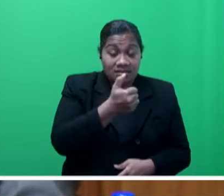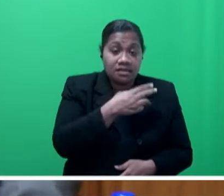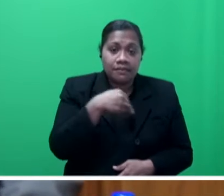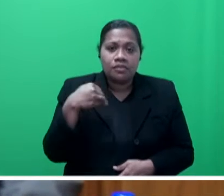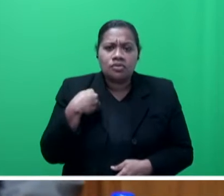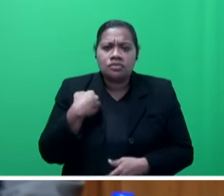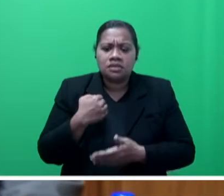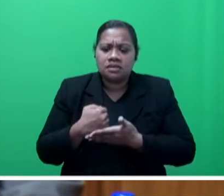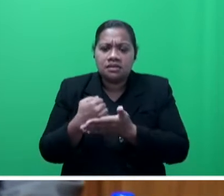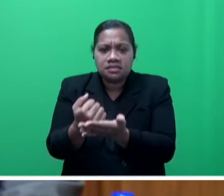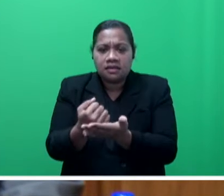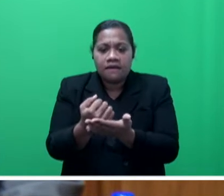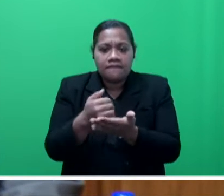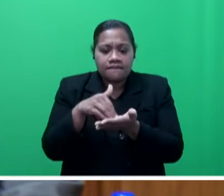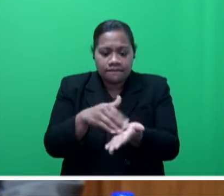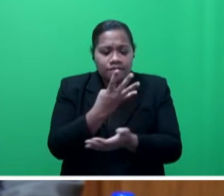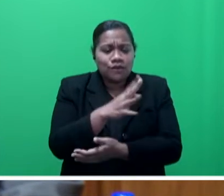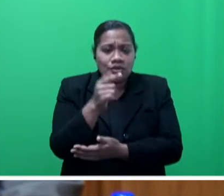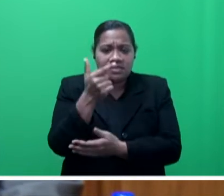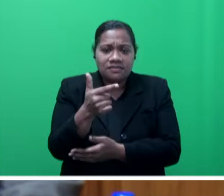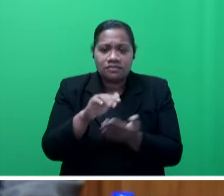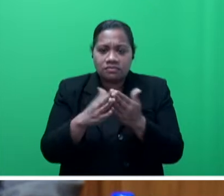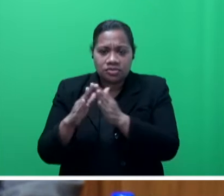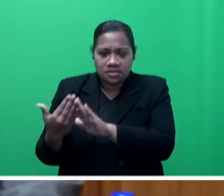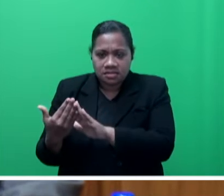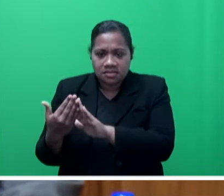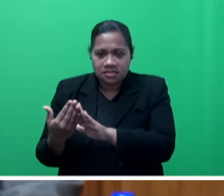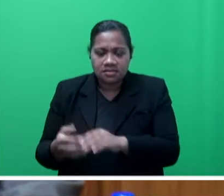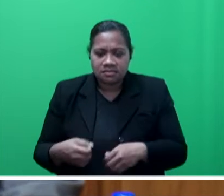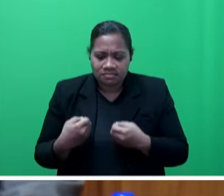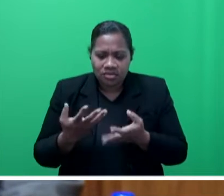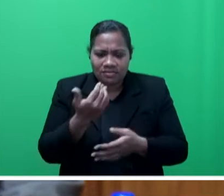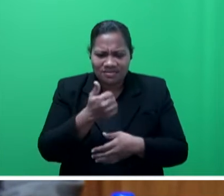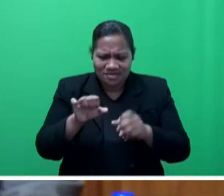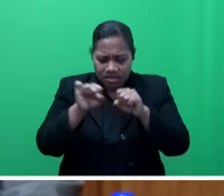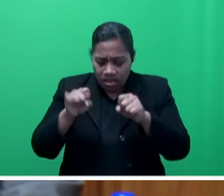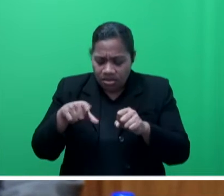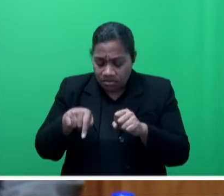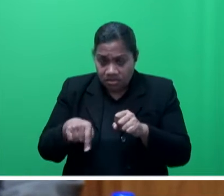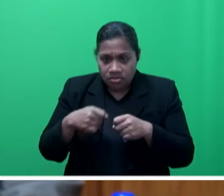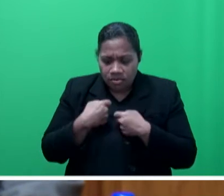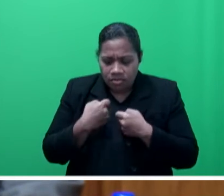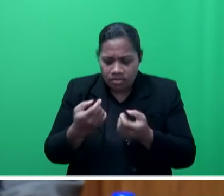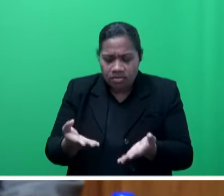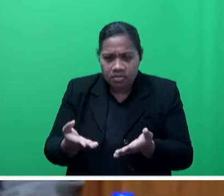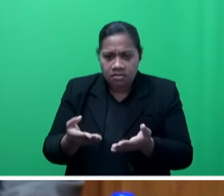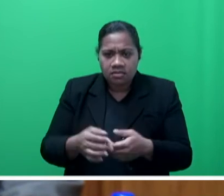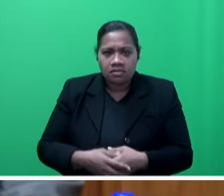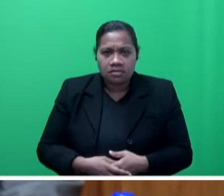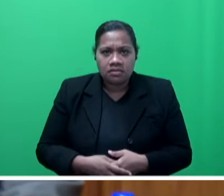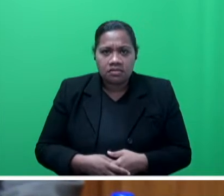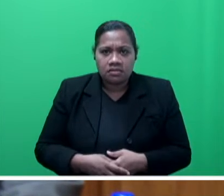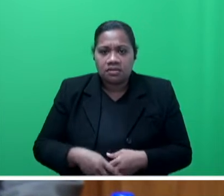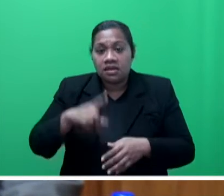47 communities by providing groundwater supply systems to supplement their existing water systems, whether this is rainwater